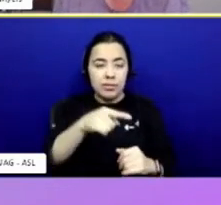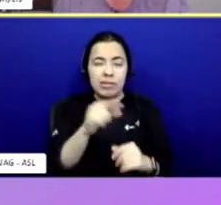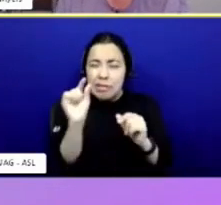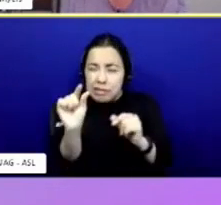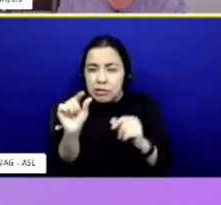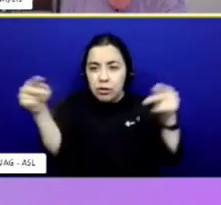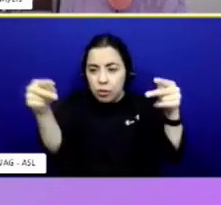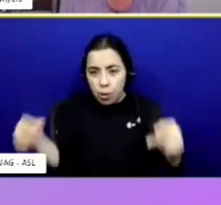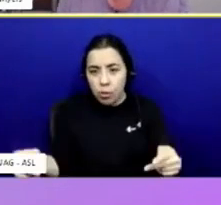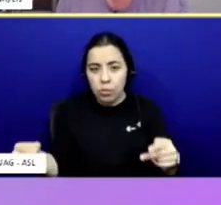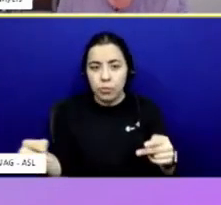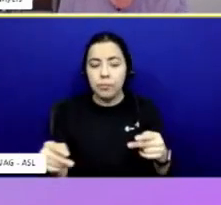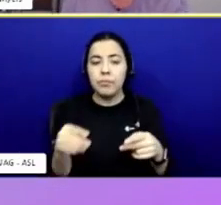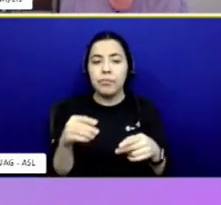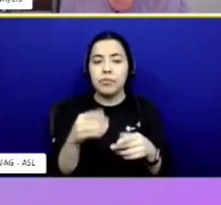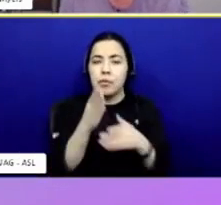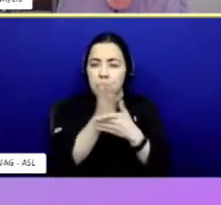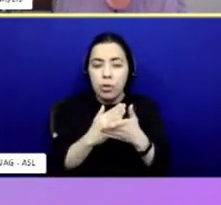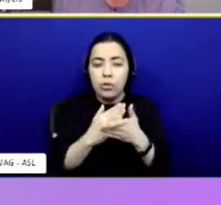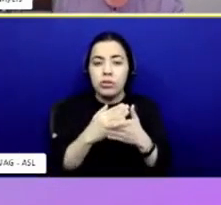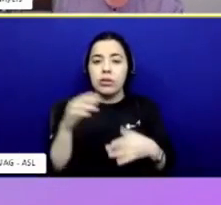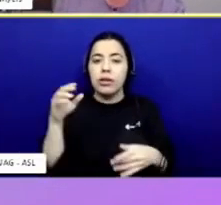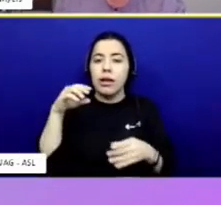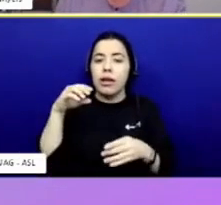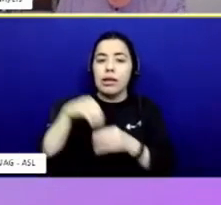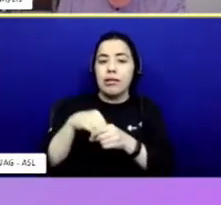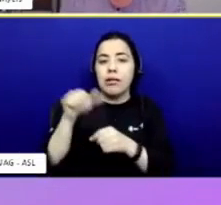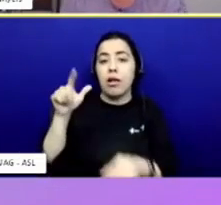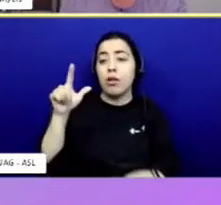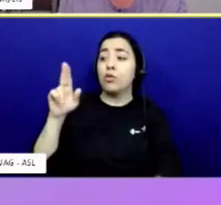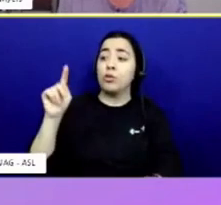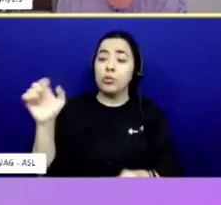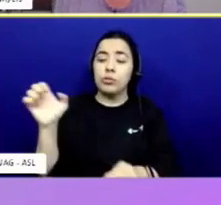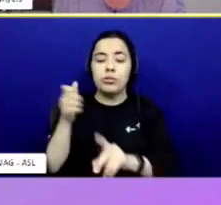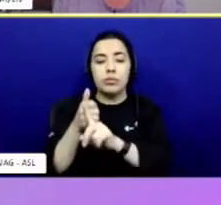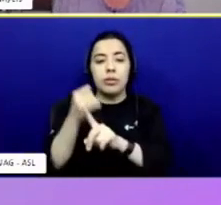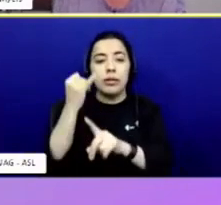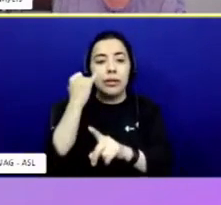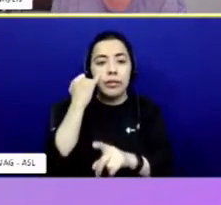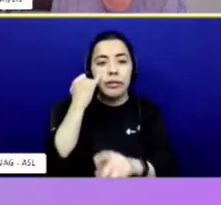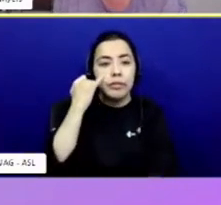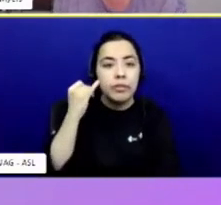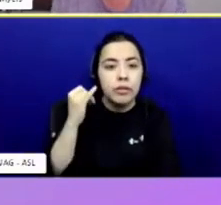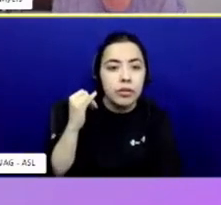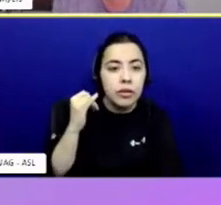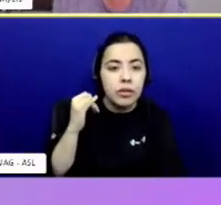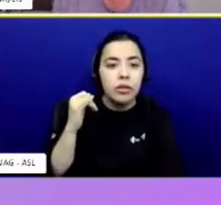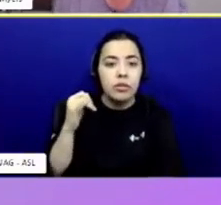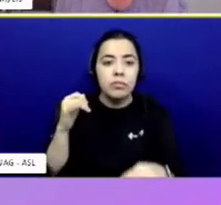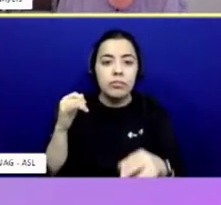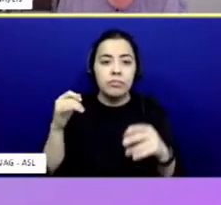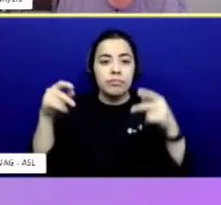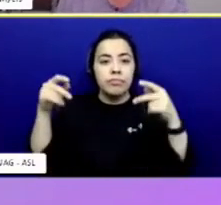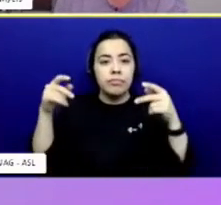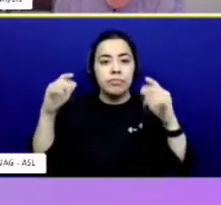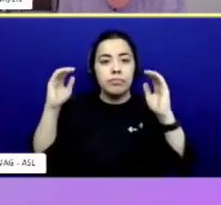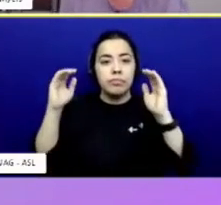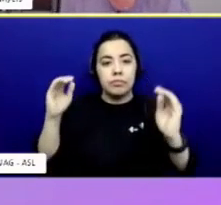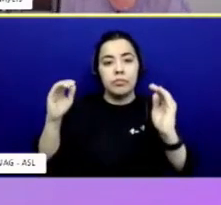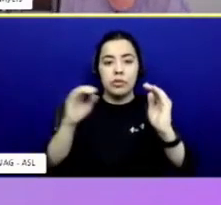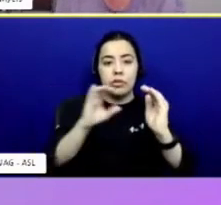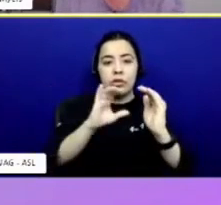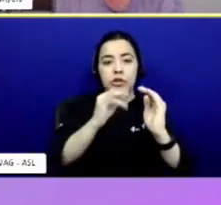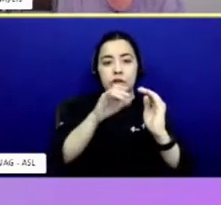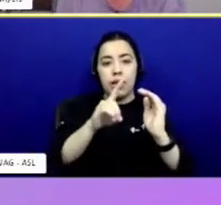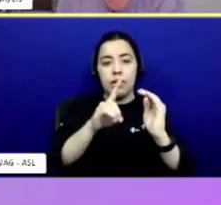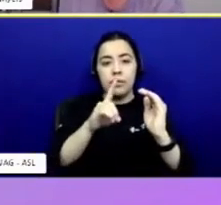loop. This is within a loop that does if child index is greater than 0, so if this isn't the first row, and the previous